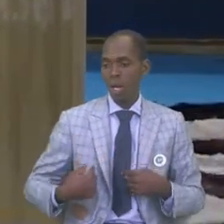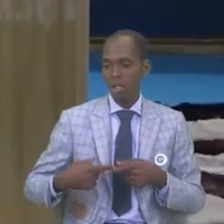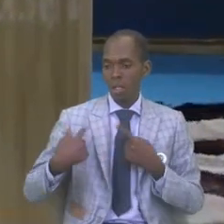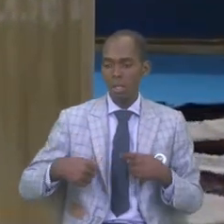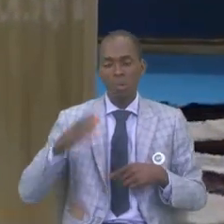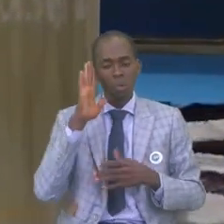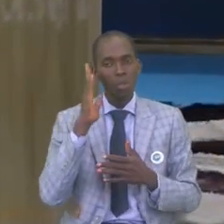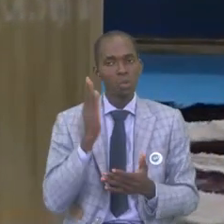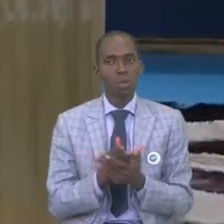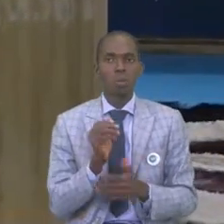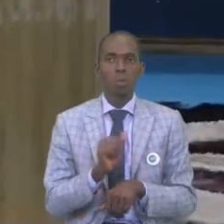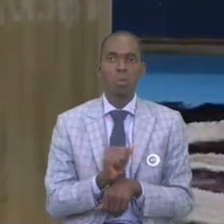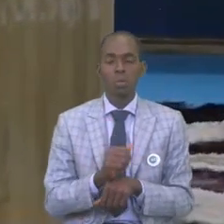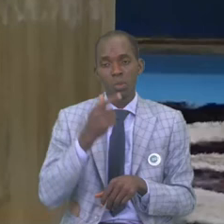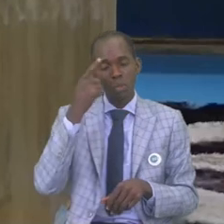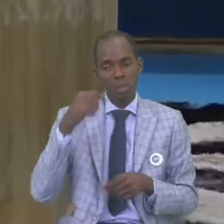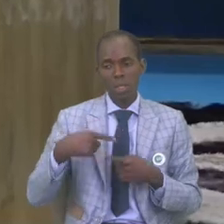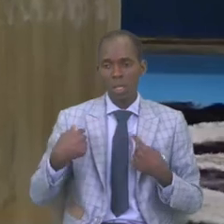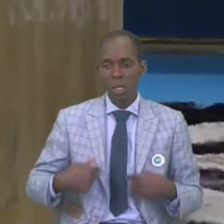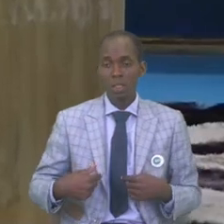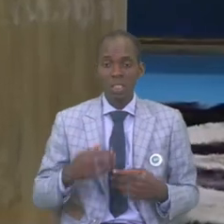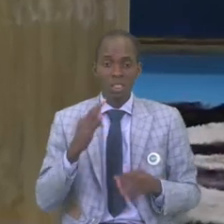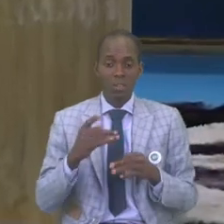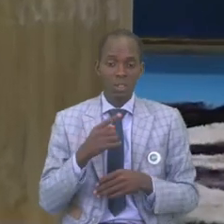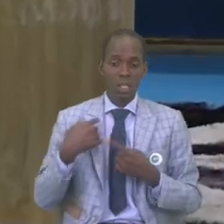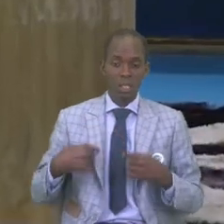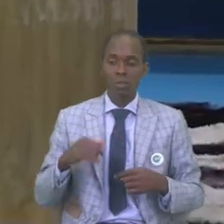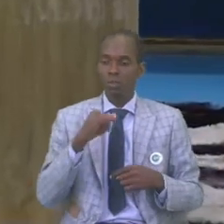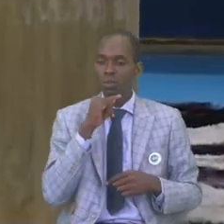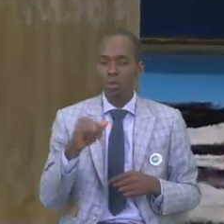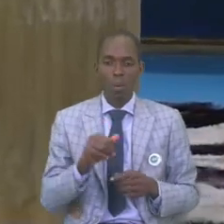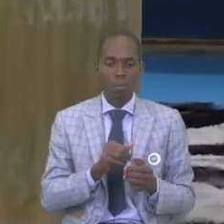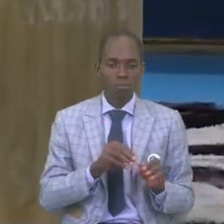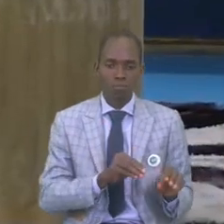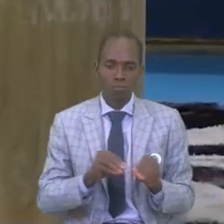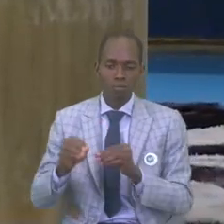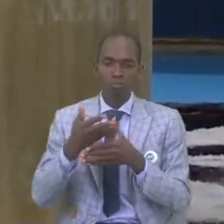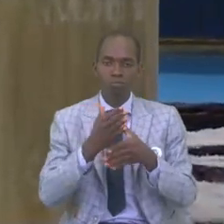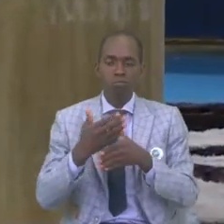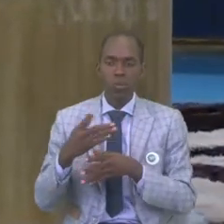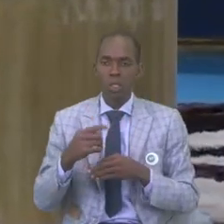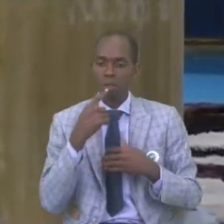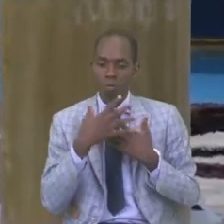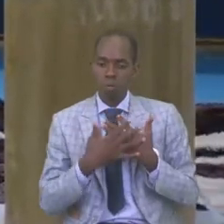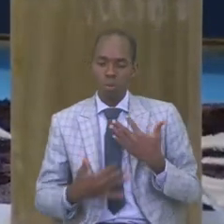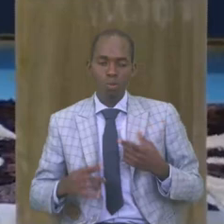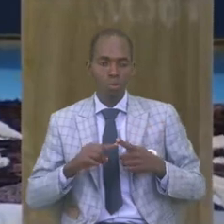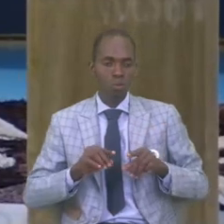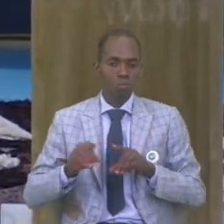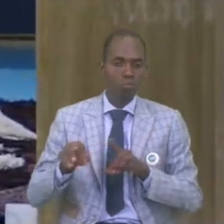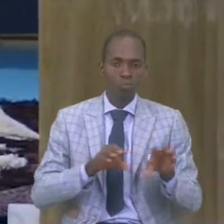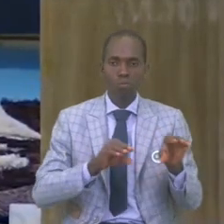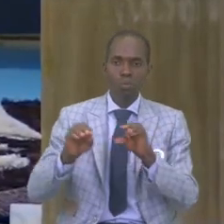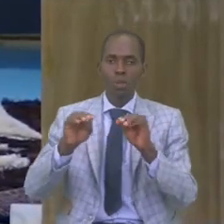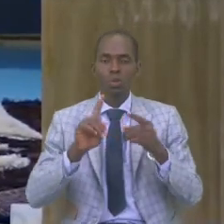not transferring, distributing, and making the blood to flow to the rest of the body. The heart is